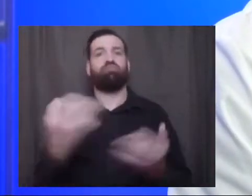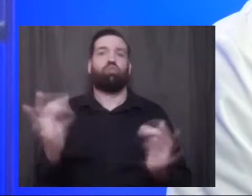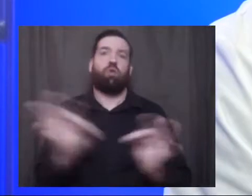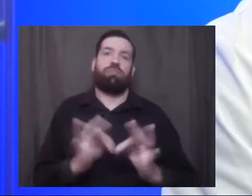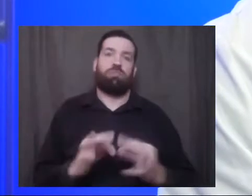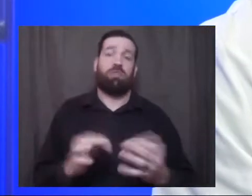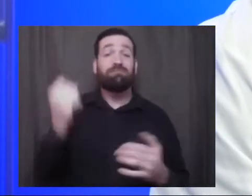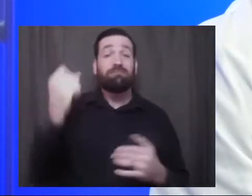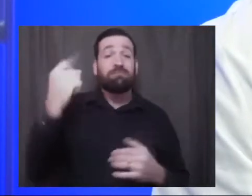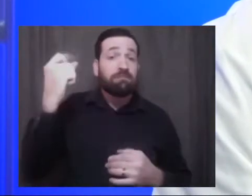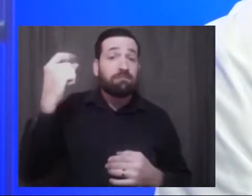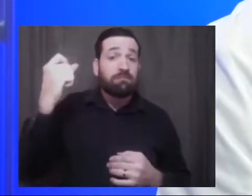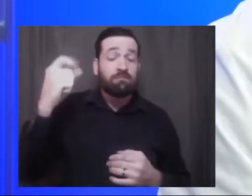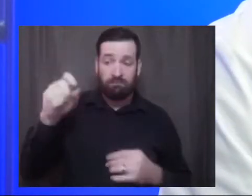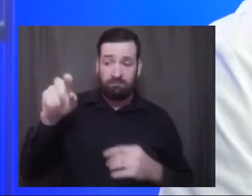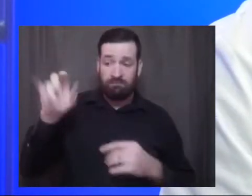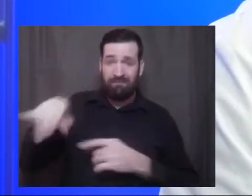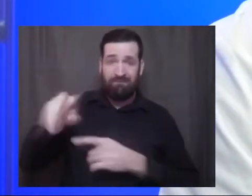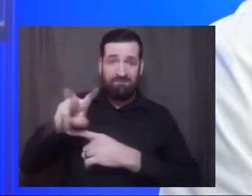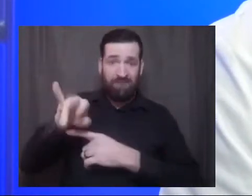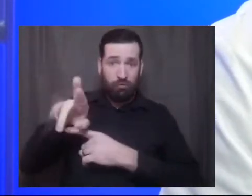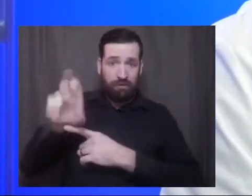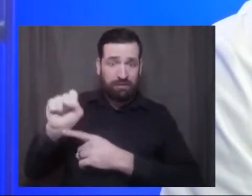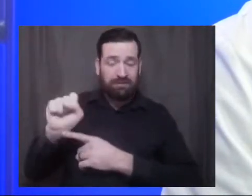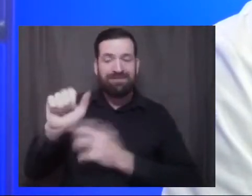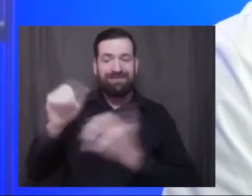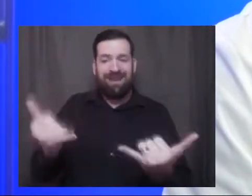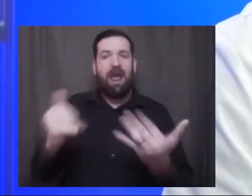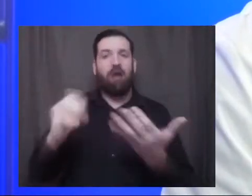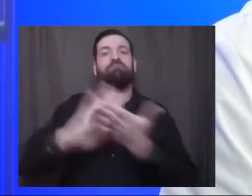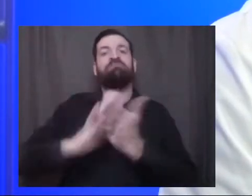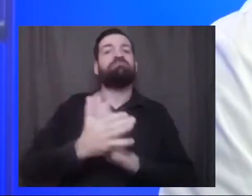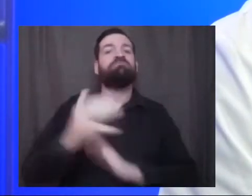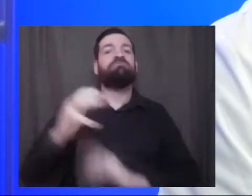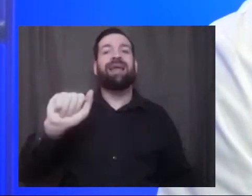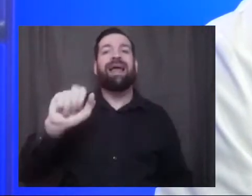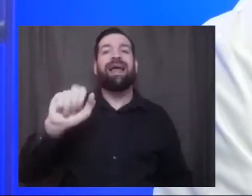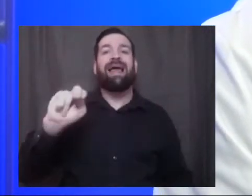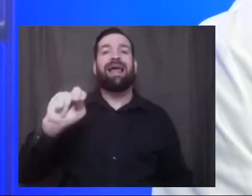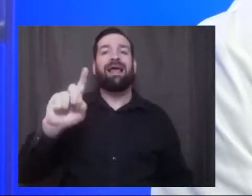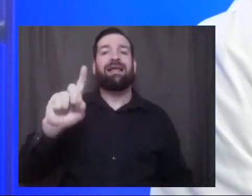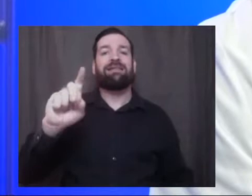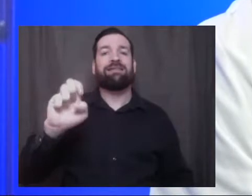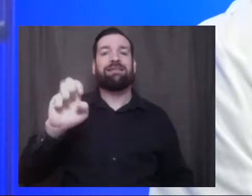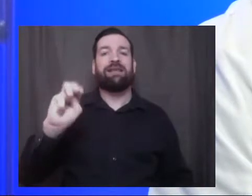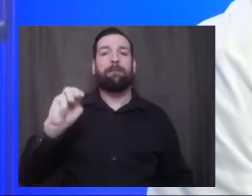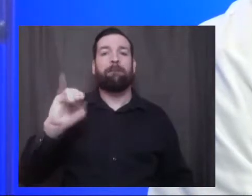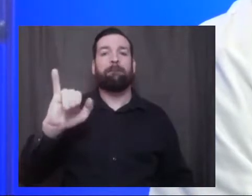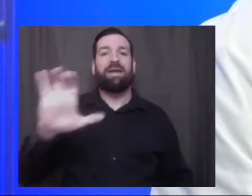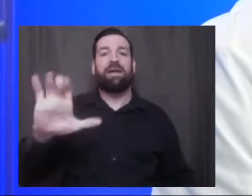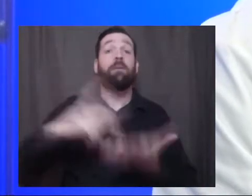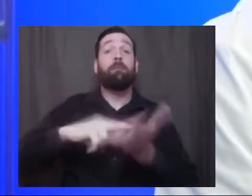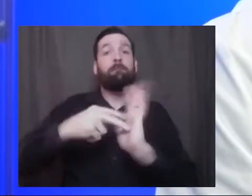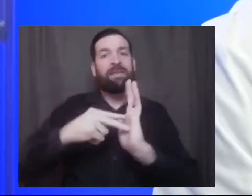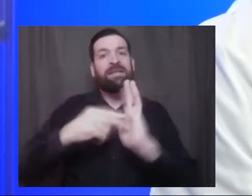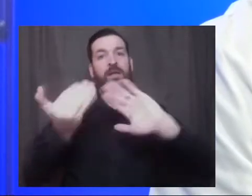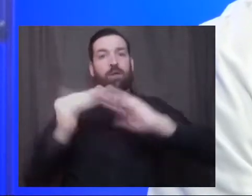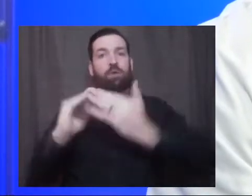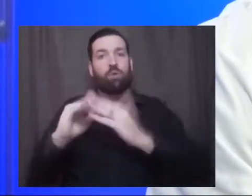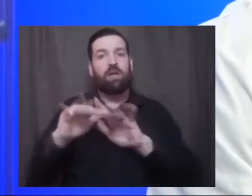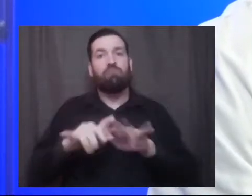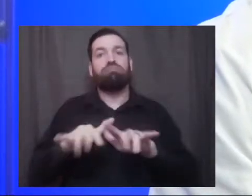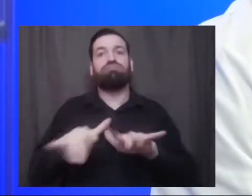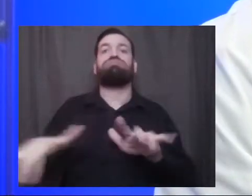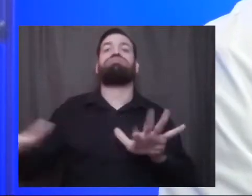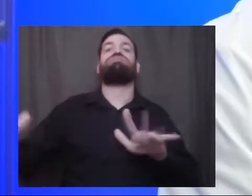that this virus is endemic now, so it is circulating in our community. But right now, the rates are pretty low. So what are